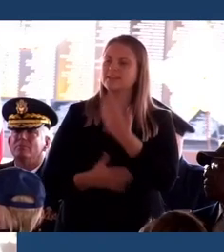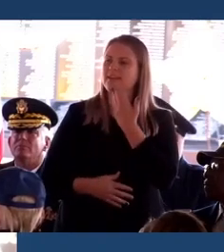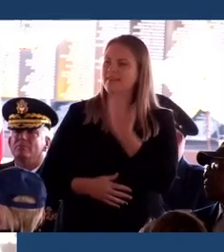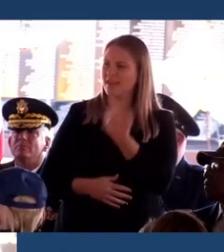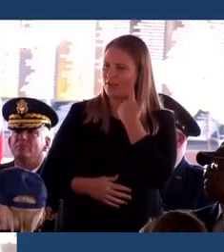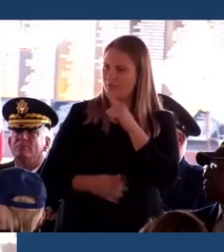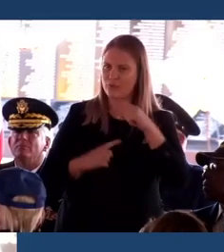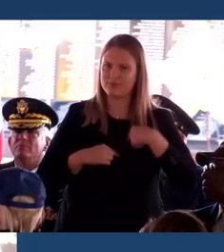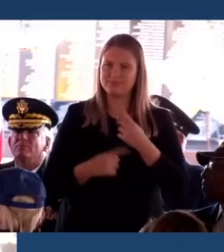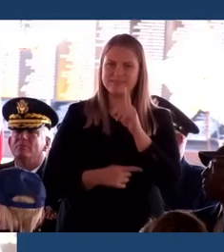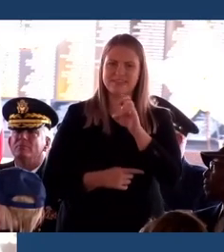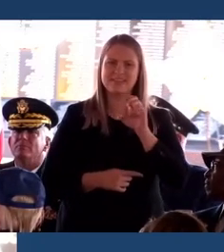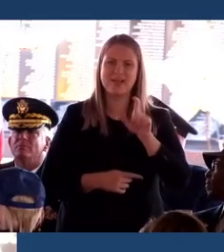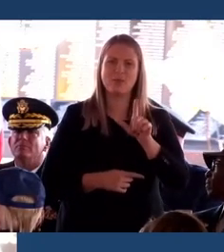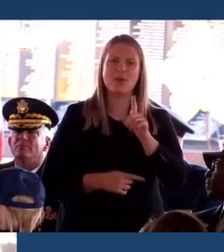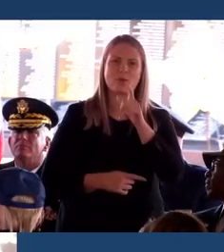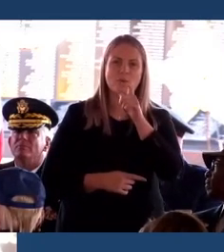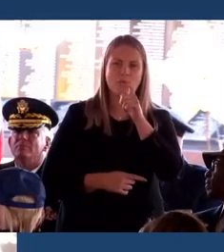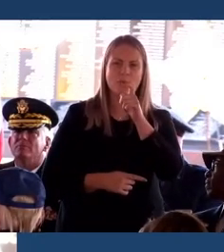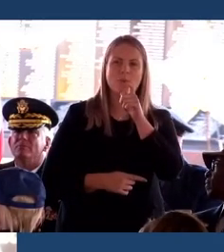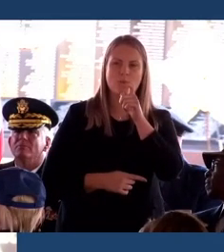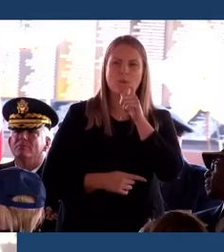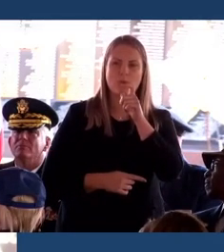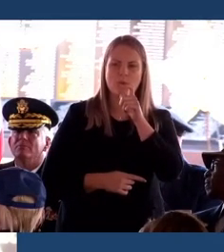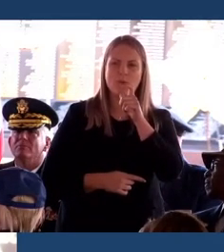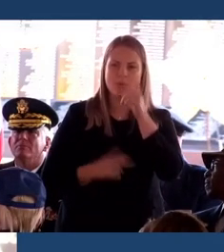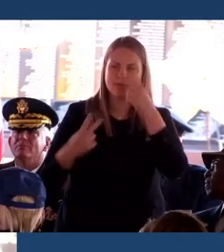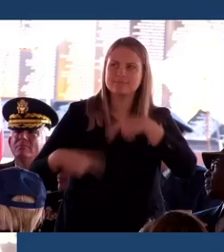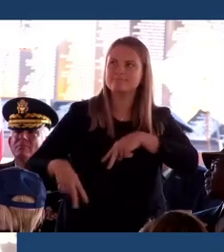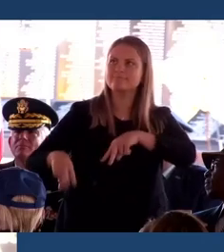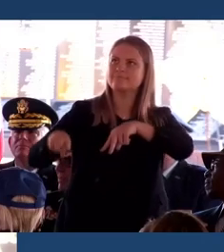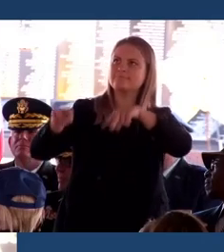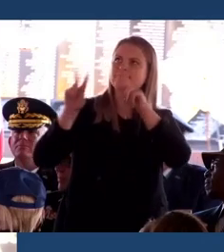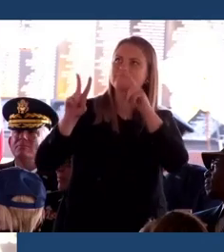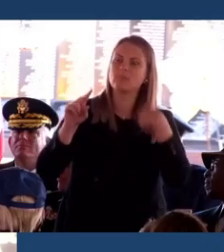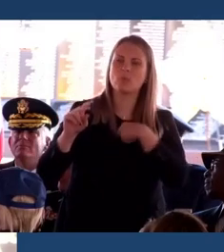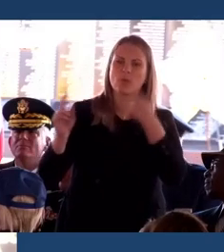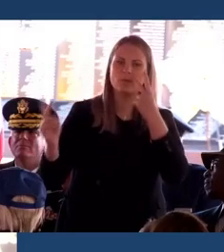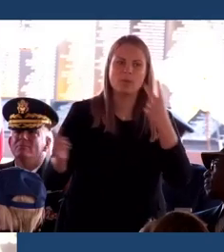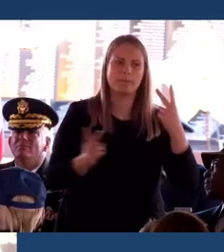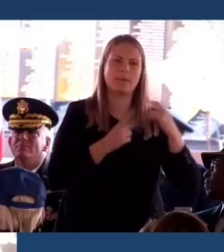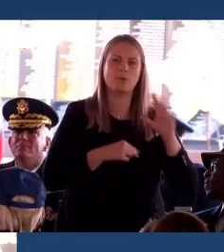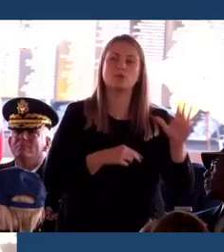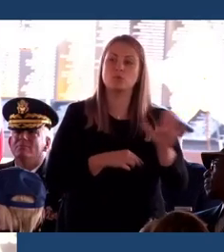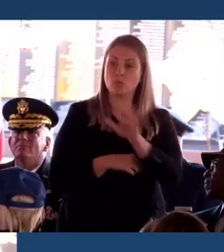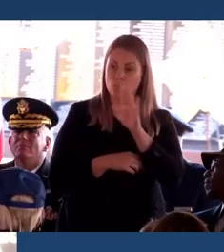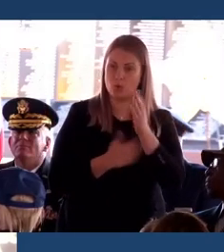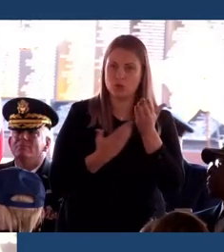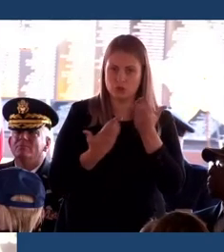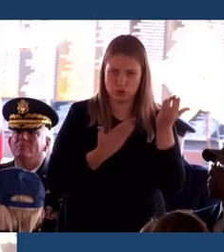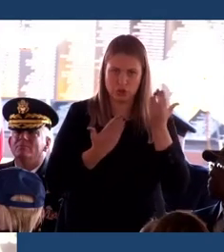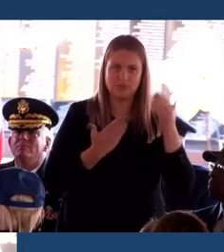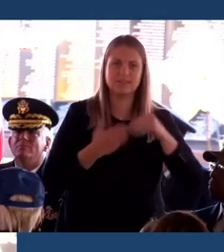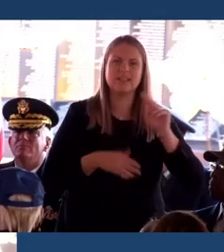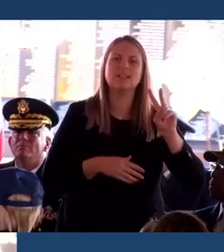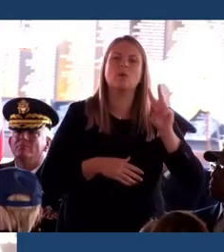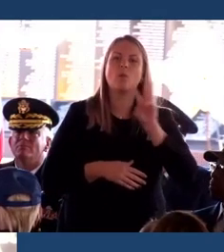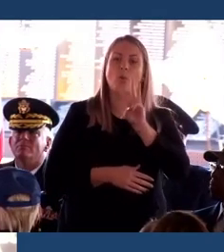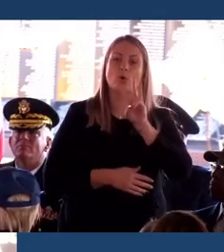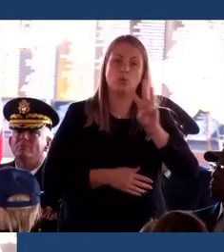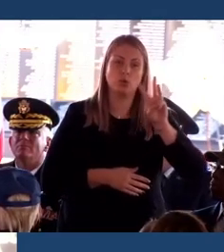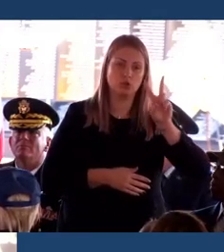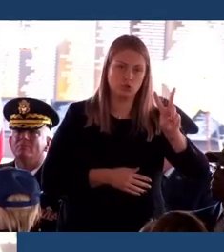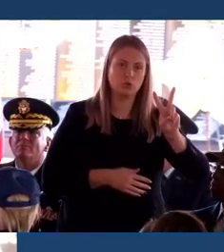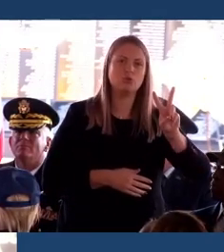the Delawarean who most lifts our eyes to the skies as we remember your service in the Second World War on